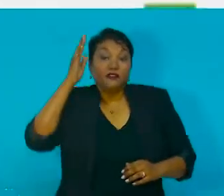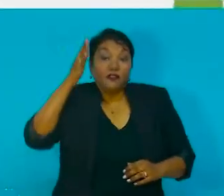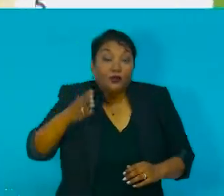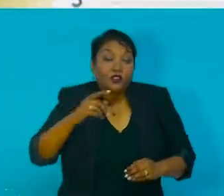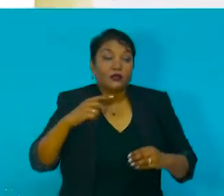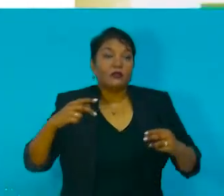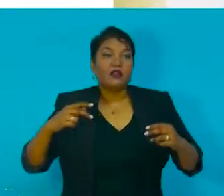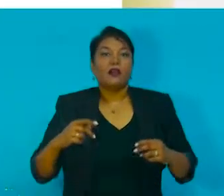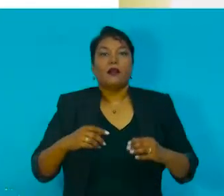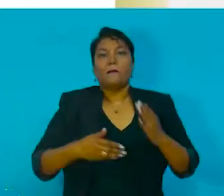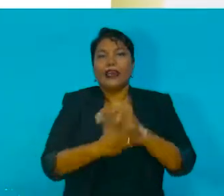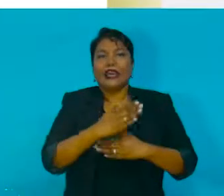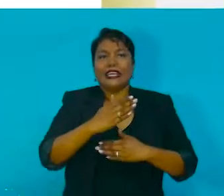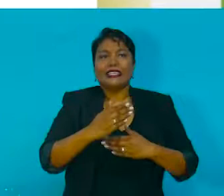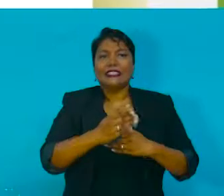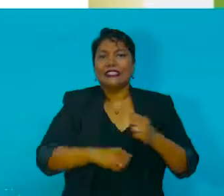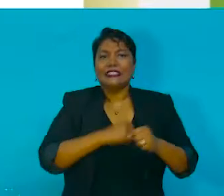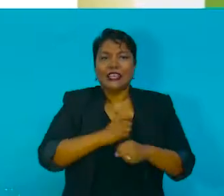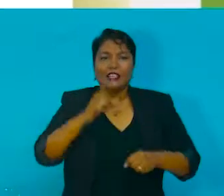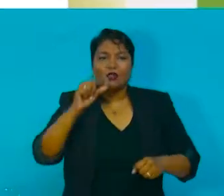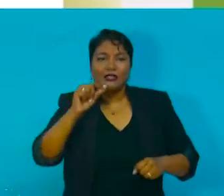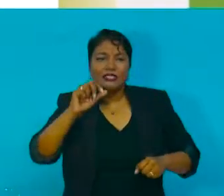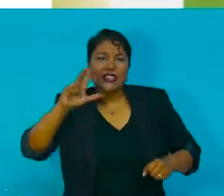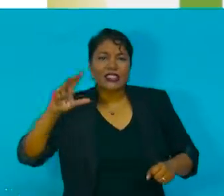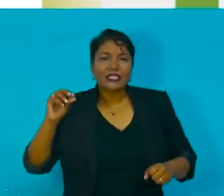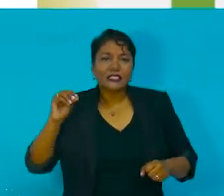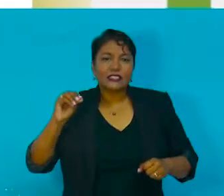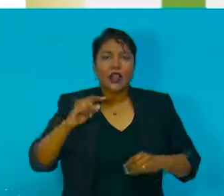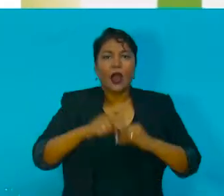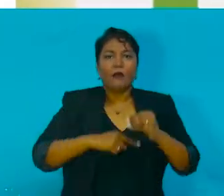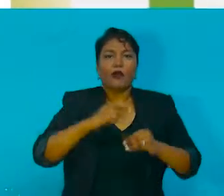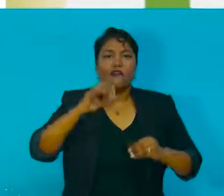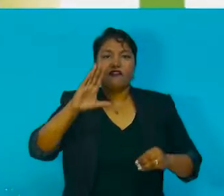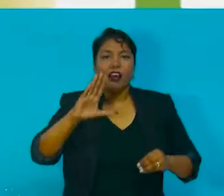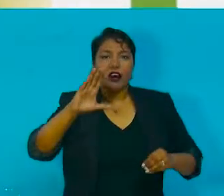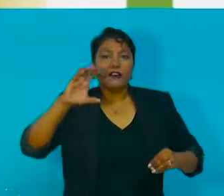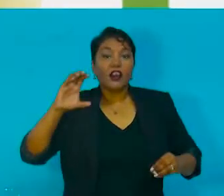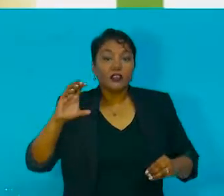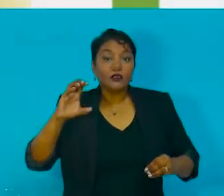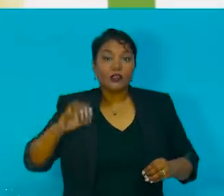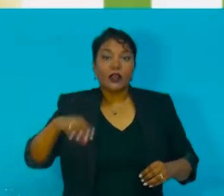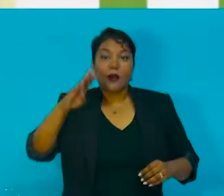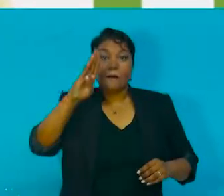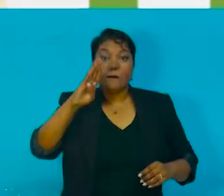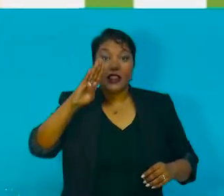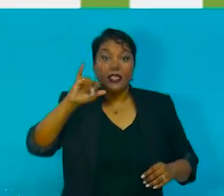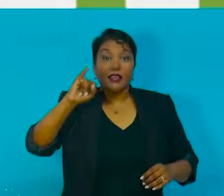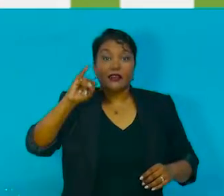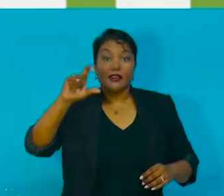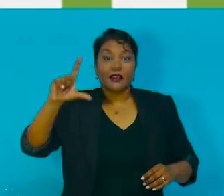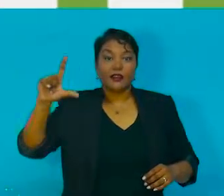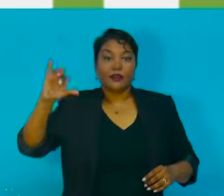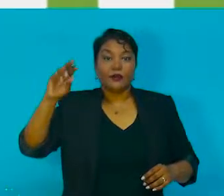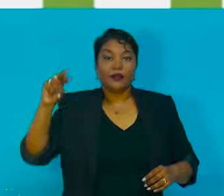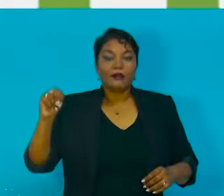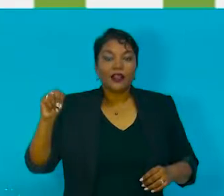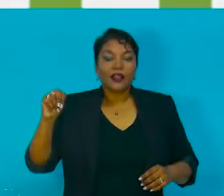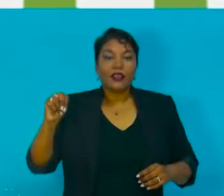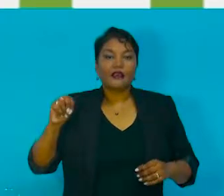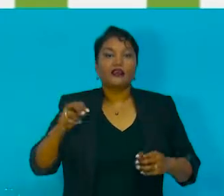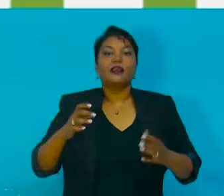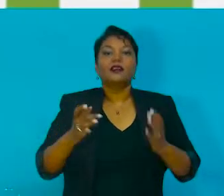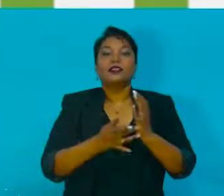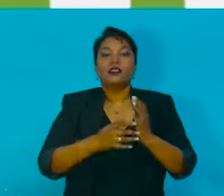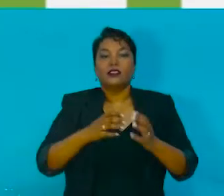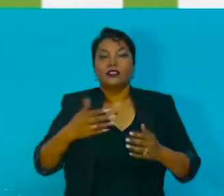by the year 2030, which will result in increasing big data, increasingly smartphone penetrations,